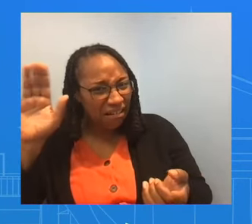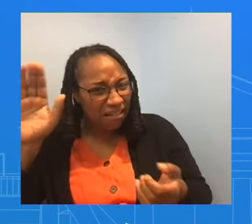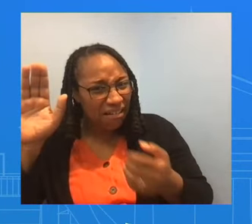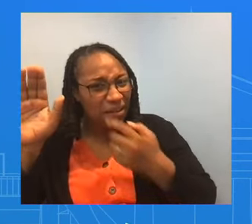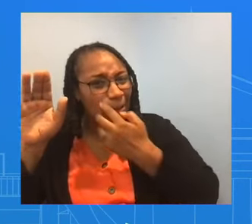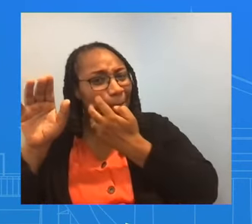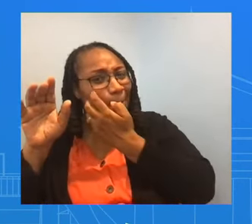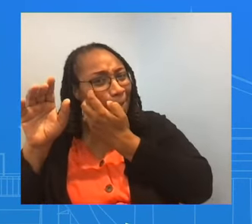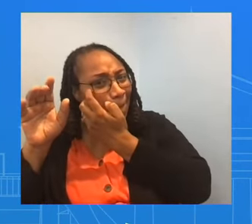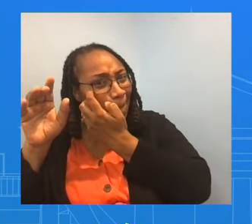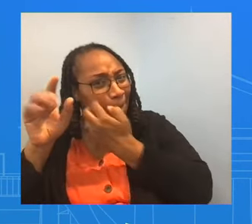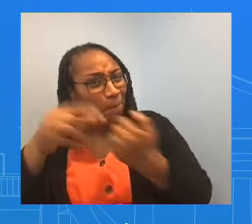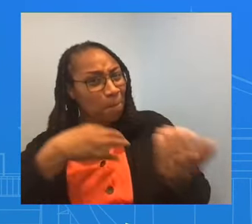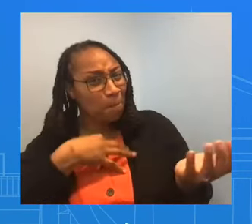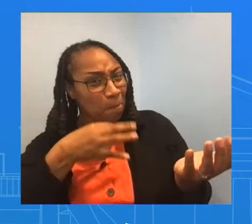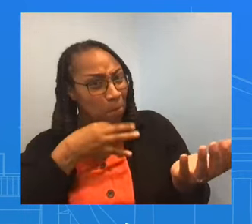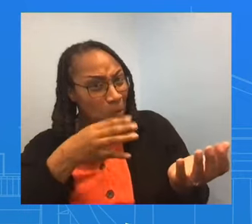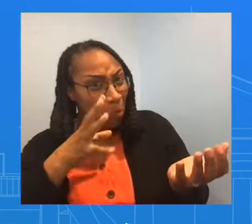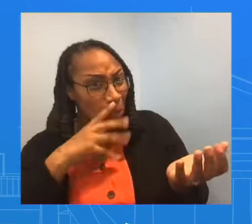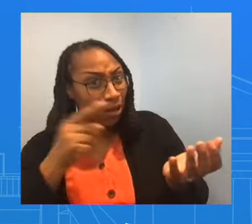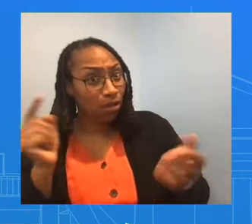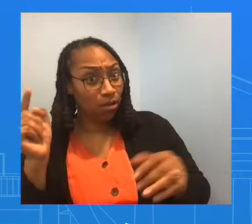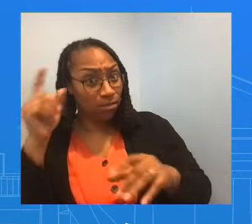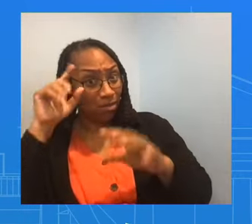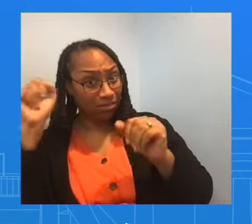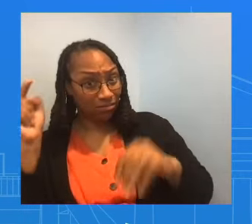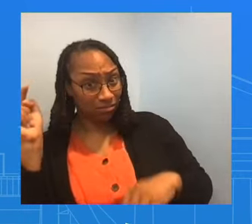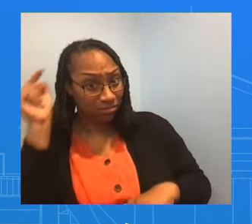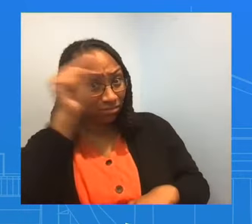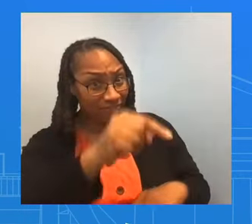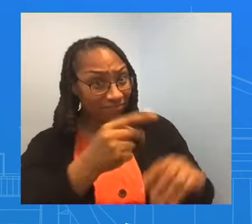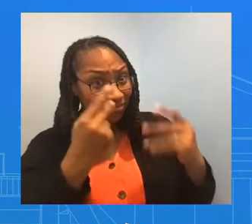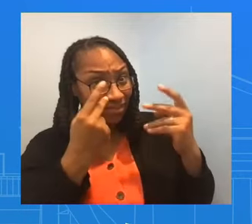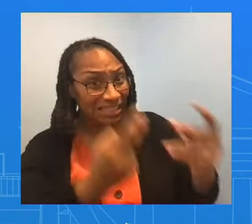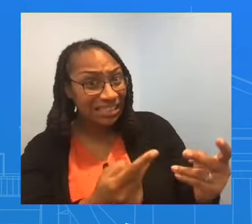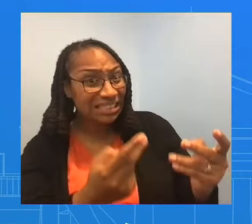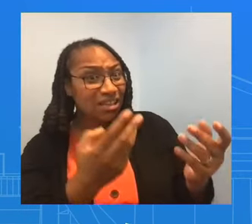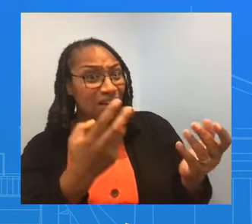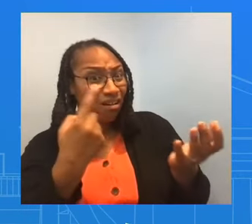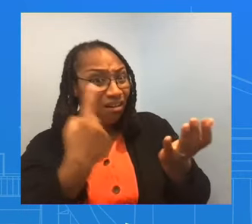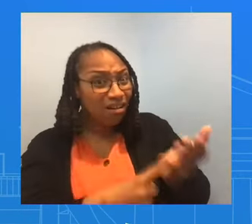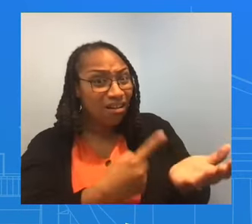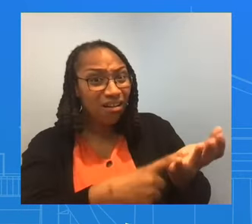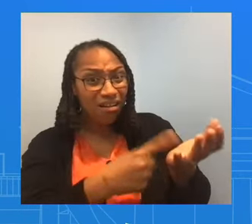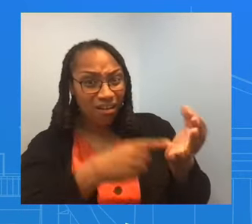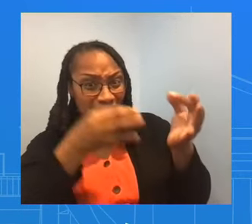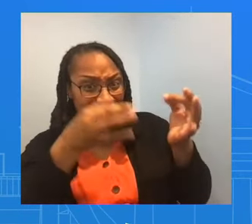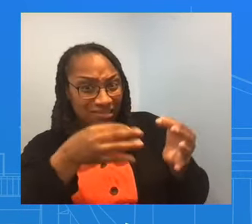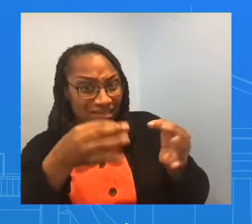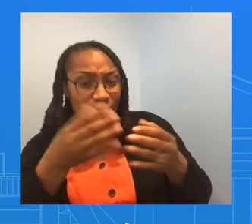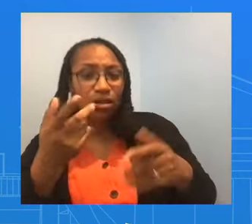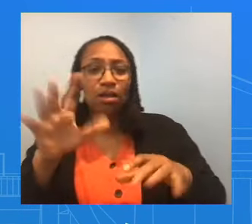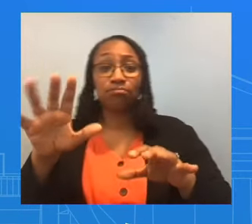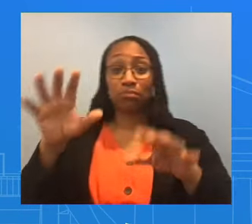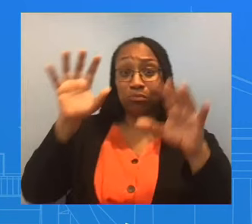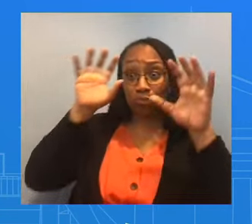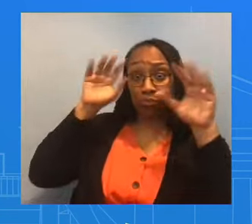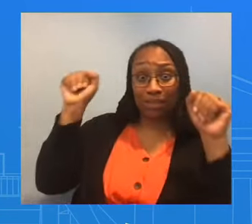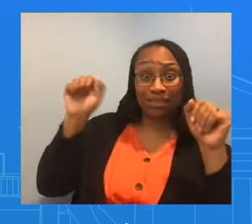Saturday? So I can say that I don't have any calls to read out from the president as it relates to the governor or the mayor. I can say for sure